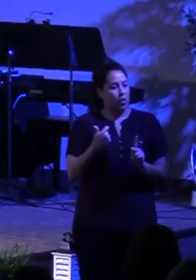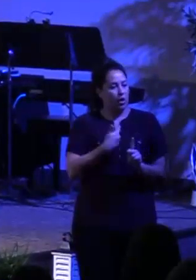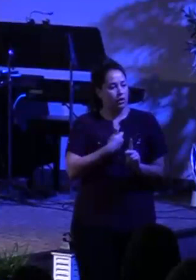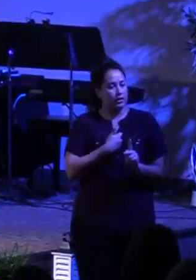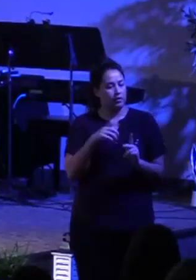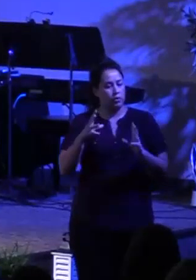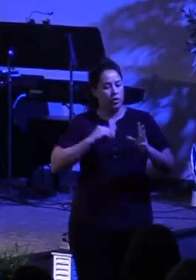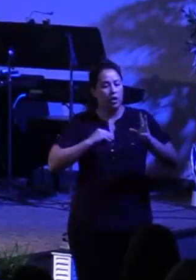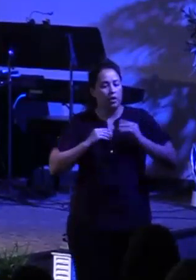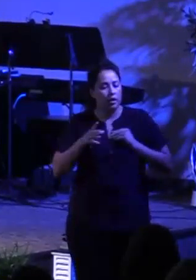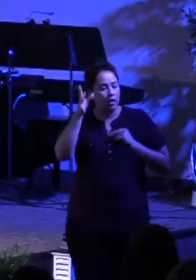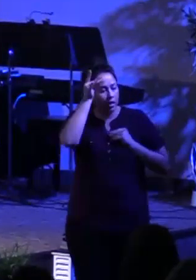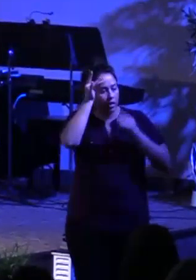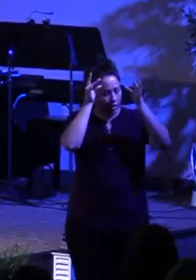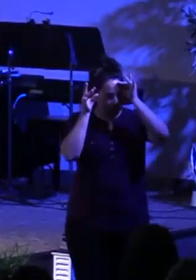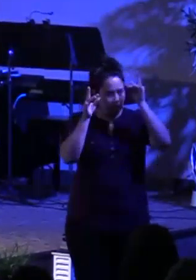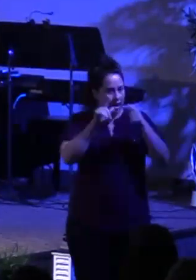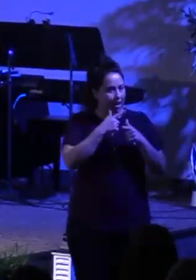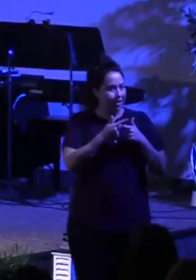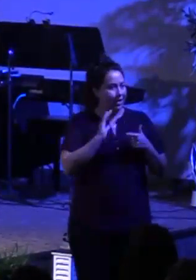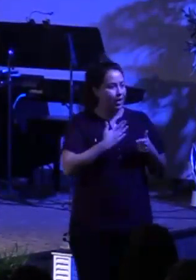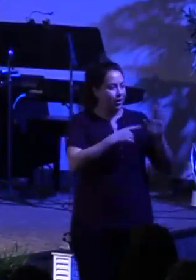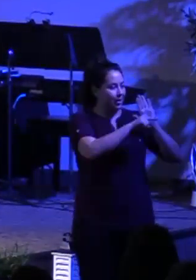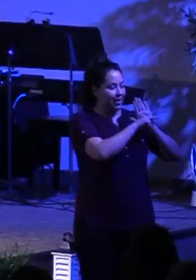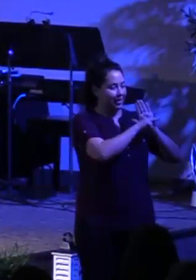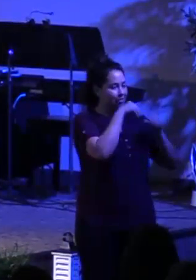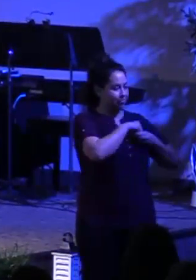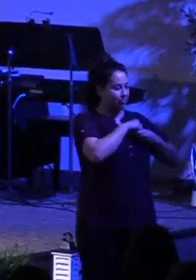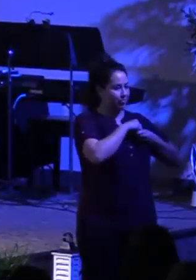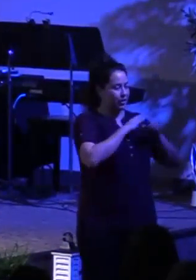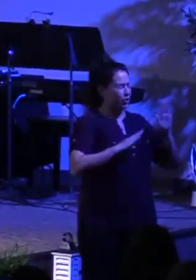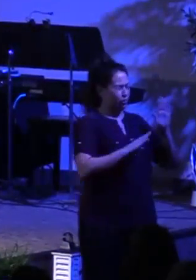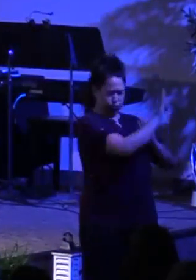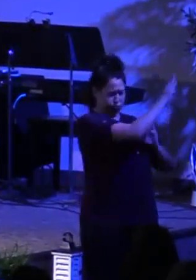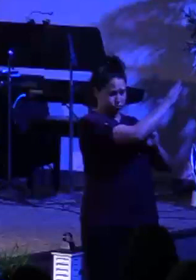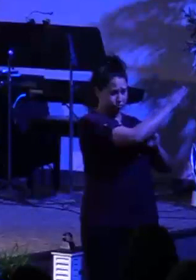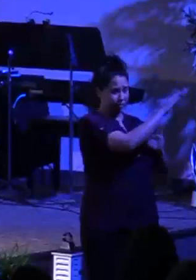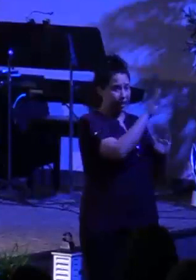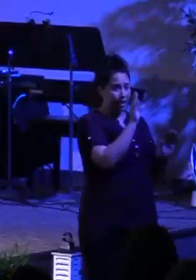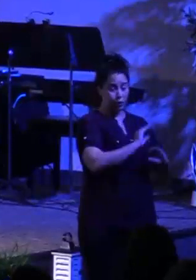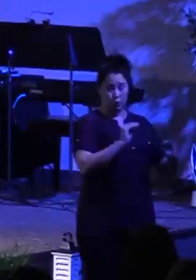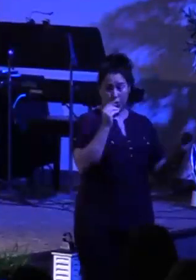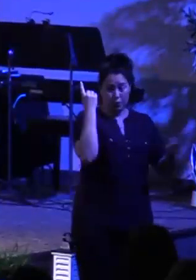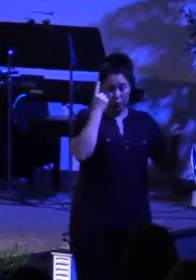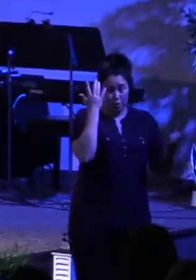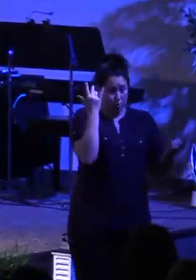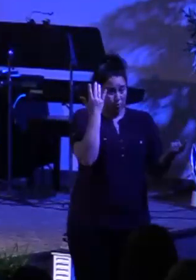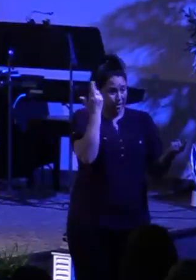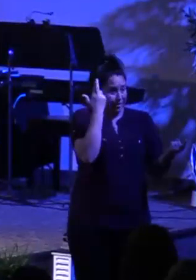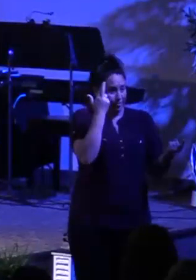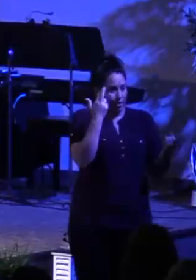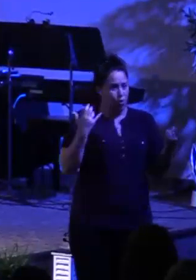stuff, our negative bias just flares up off the charts. There's no wonder why this is the most anxious generation